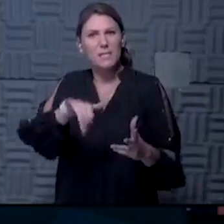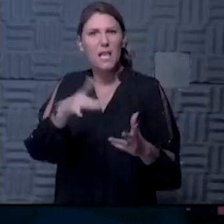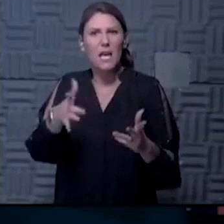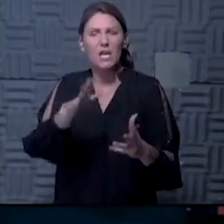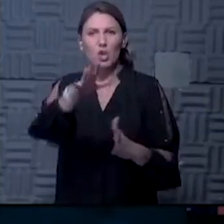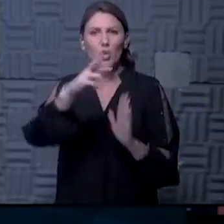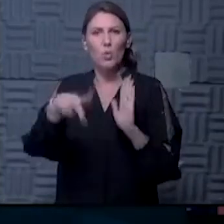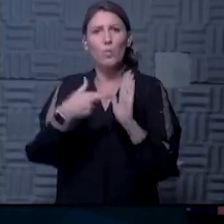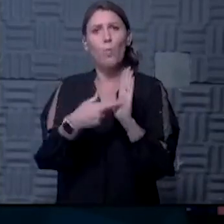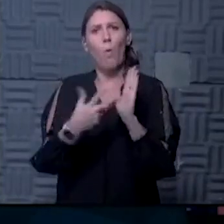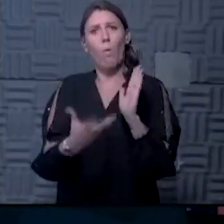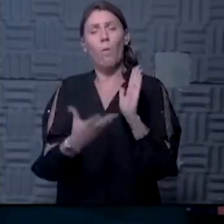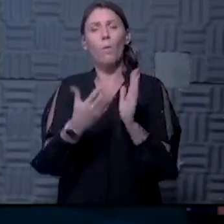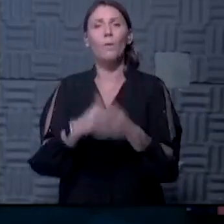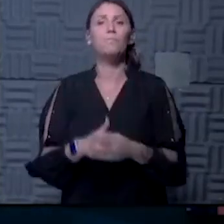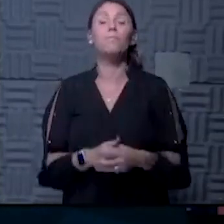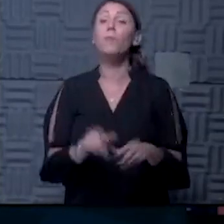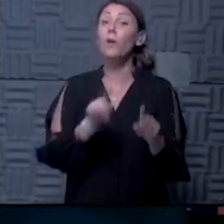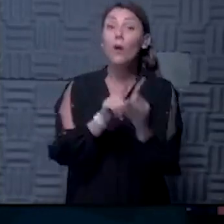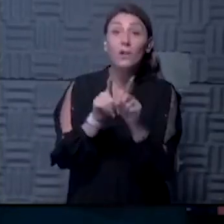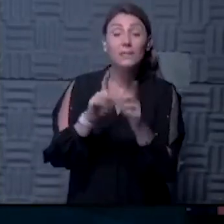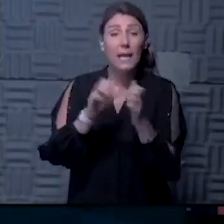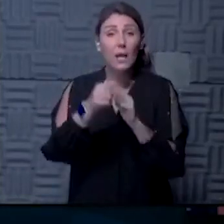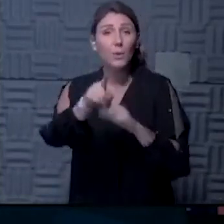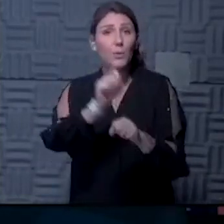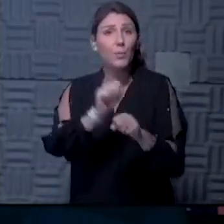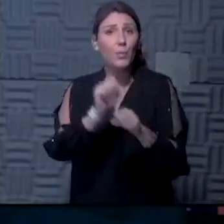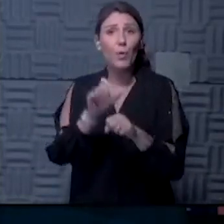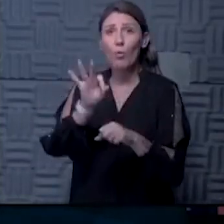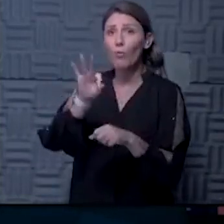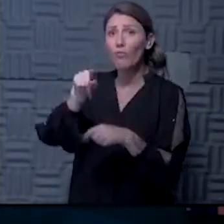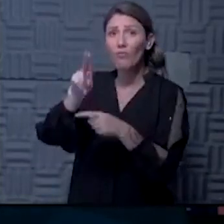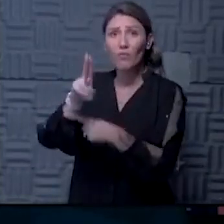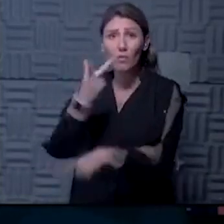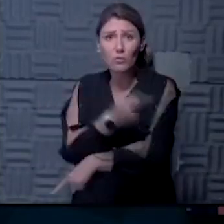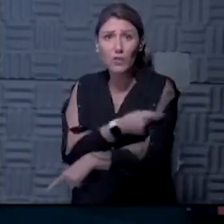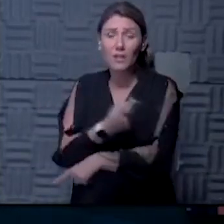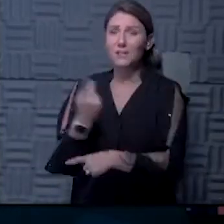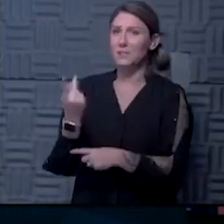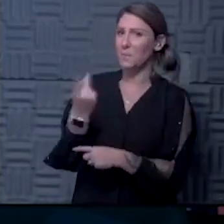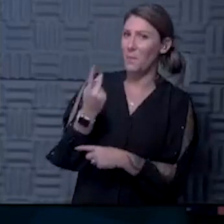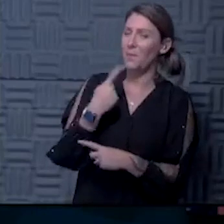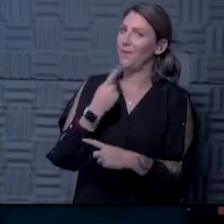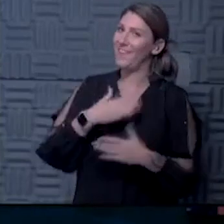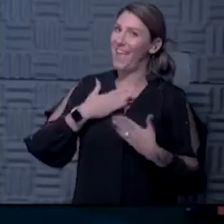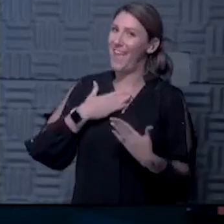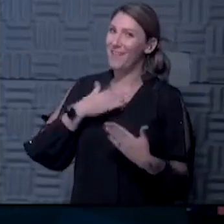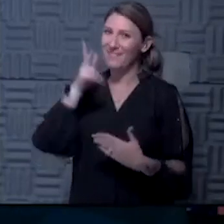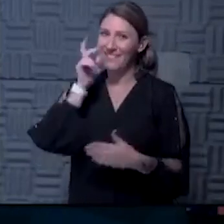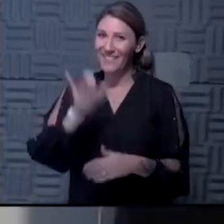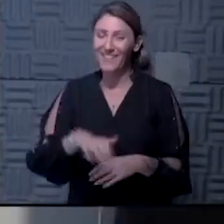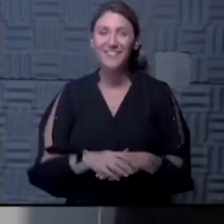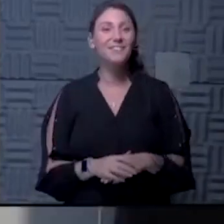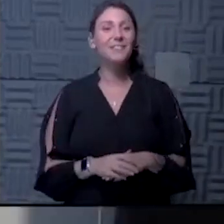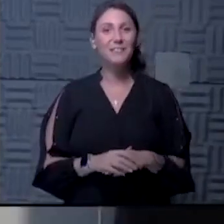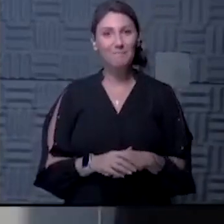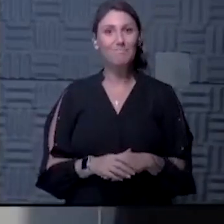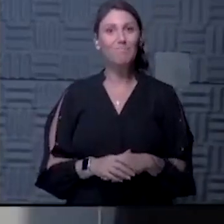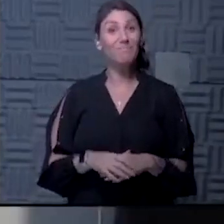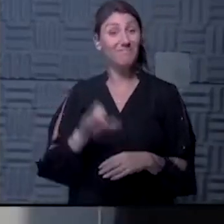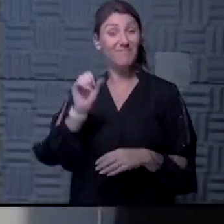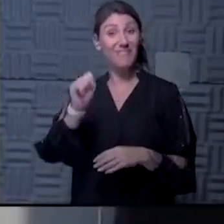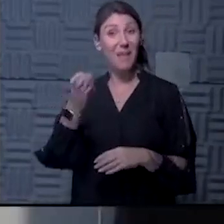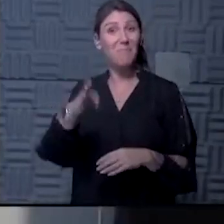and your role there, and then also how you're working on flu shots as well, which Dana and I are we're so happy about. Thank you. Yeah. You